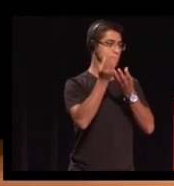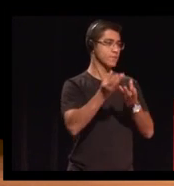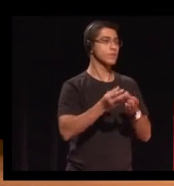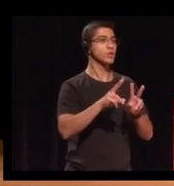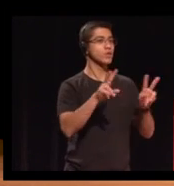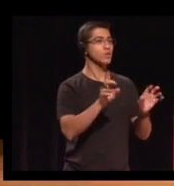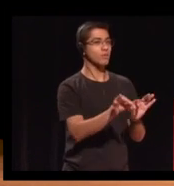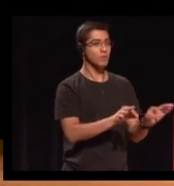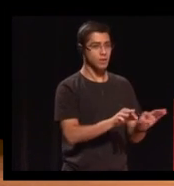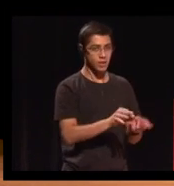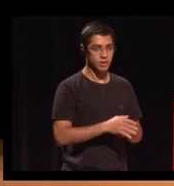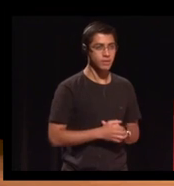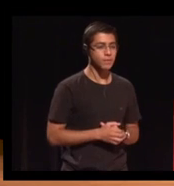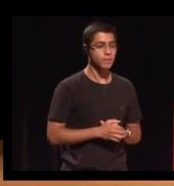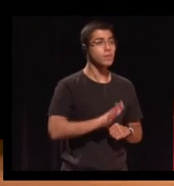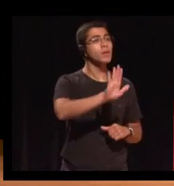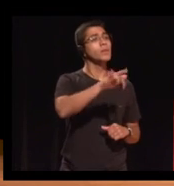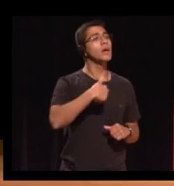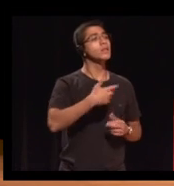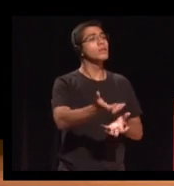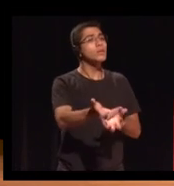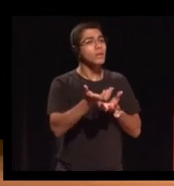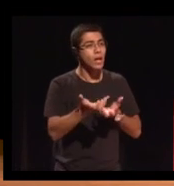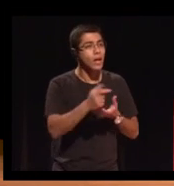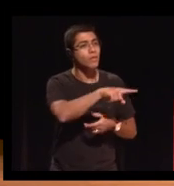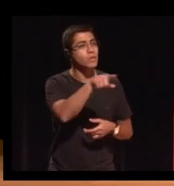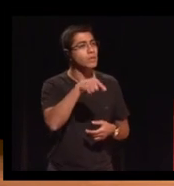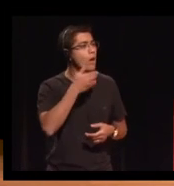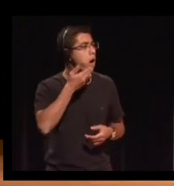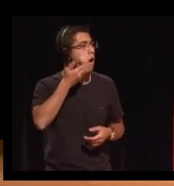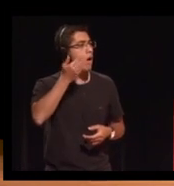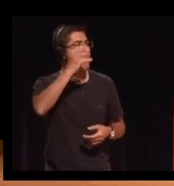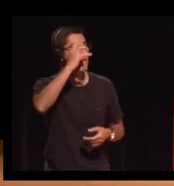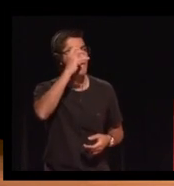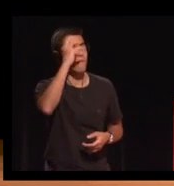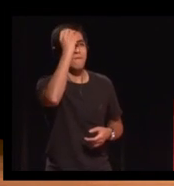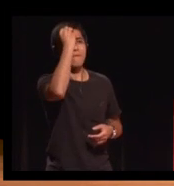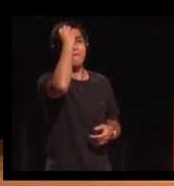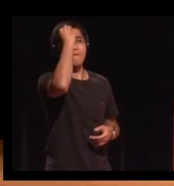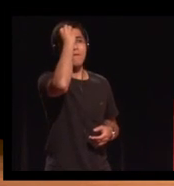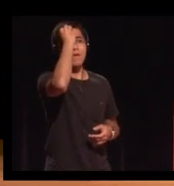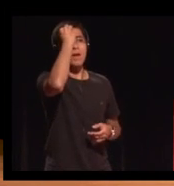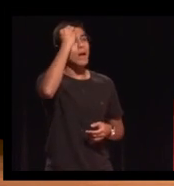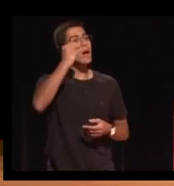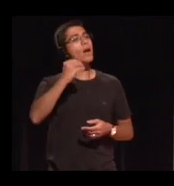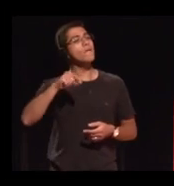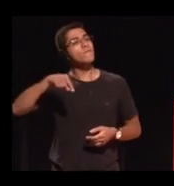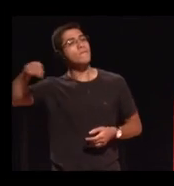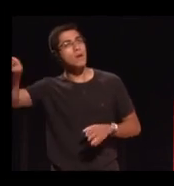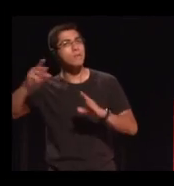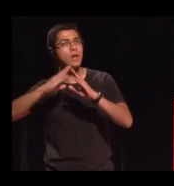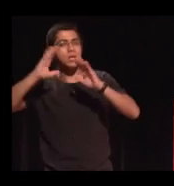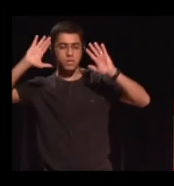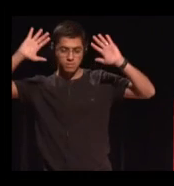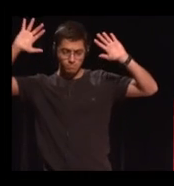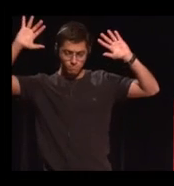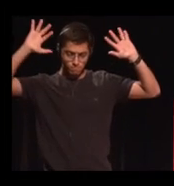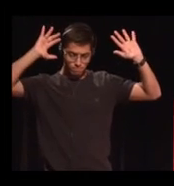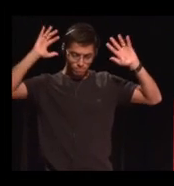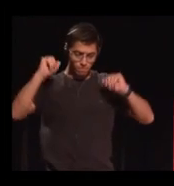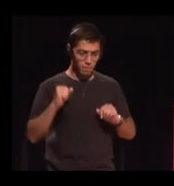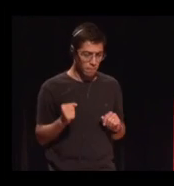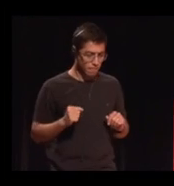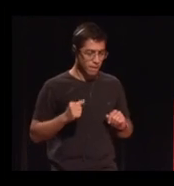what I would like you to take out of this is that I strongly believe that in order to address the speed at